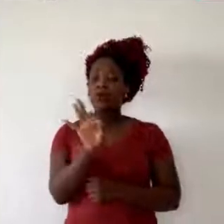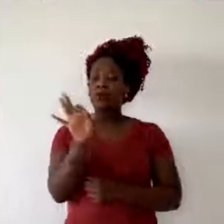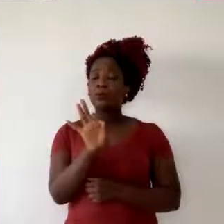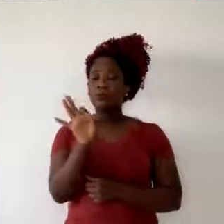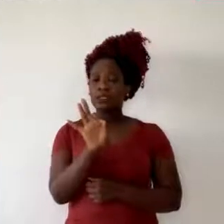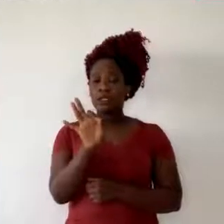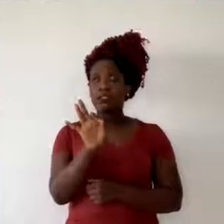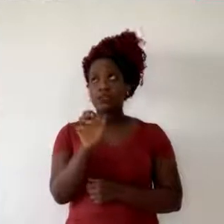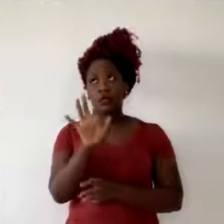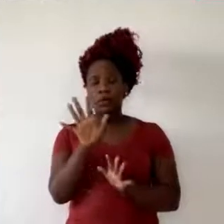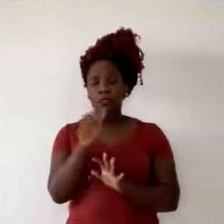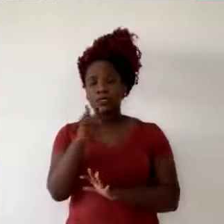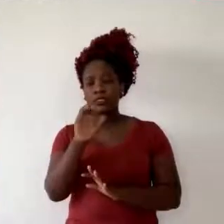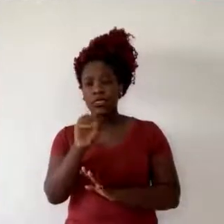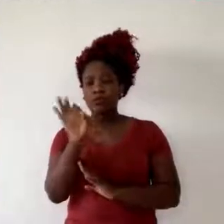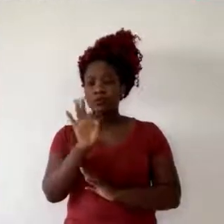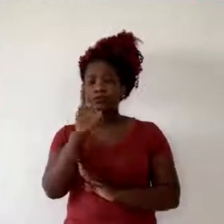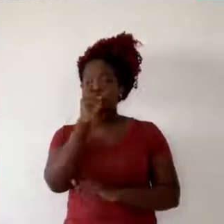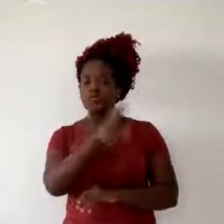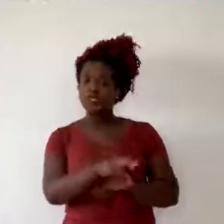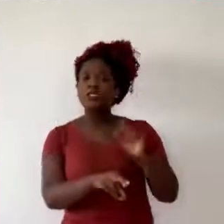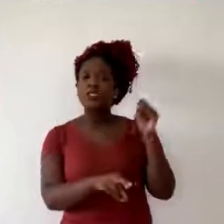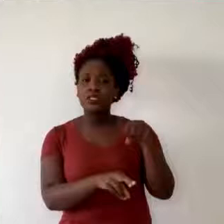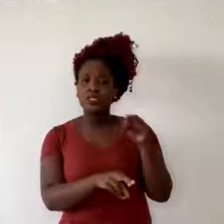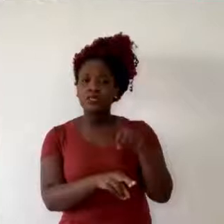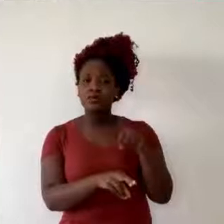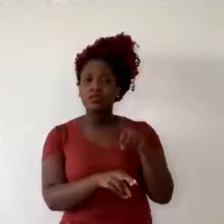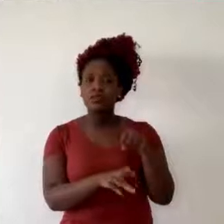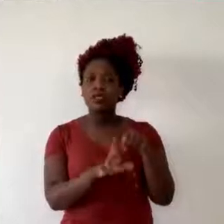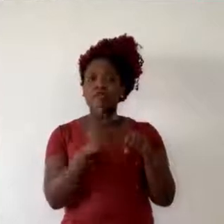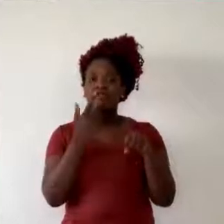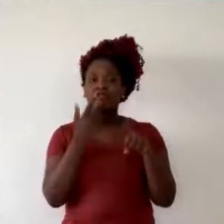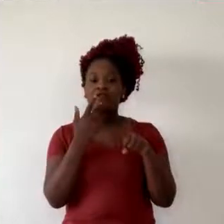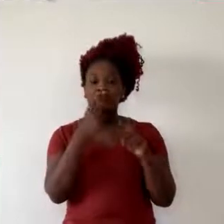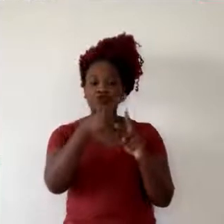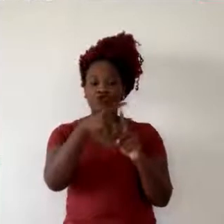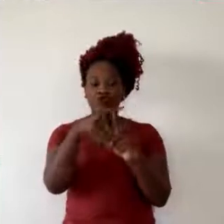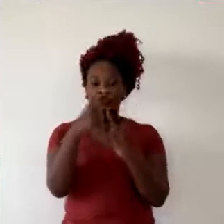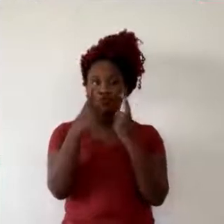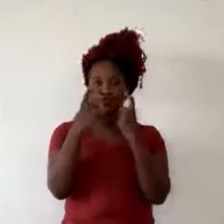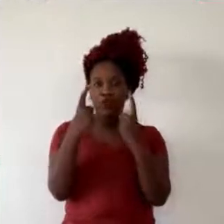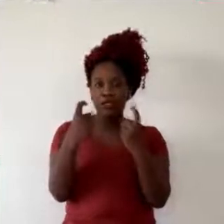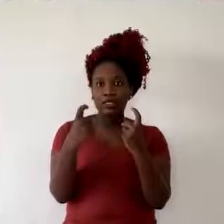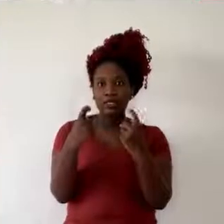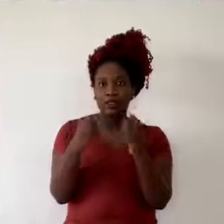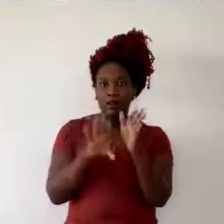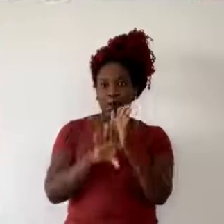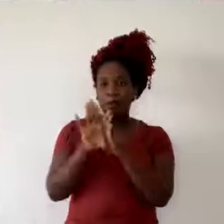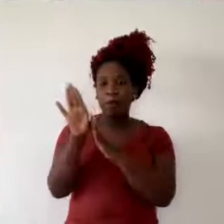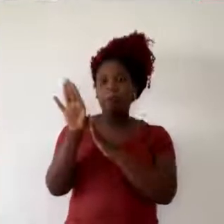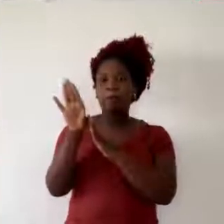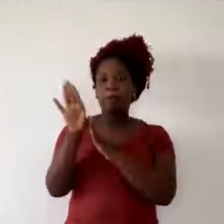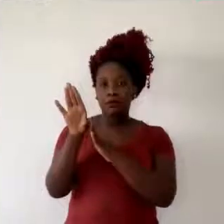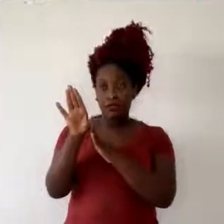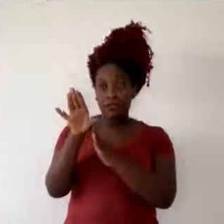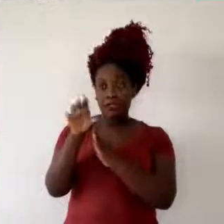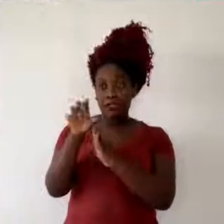only 10% of them said yes. And then we named the types of violence. It would go up